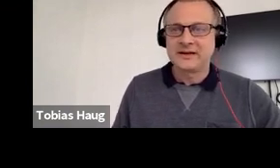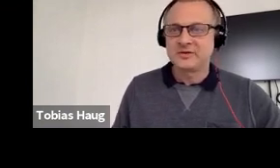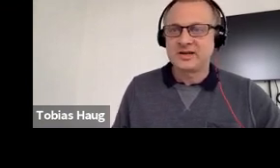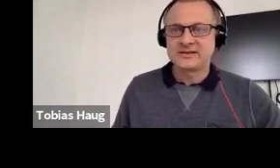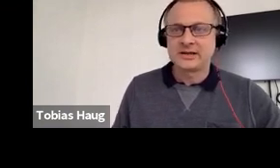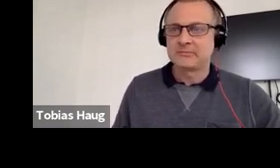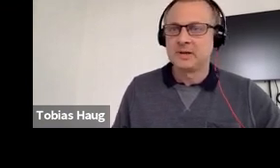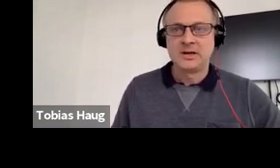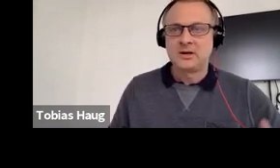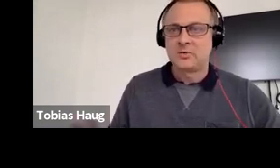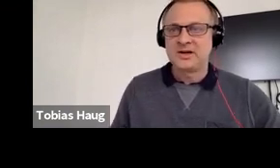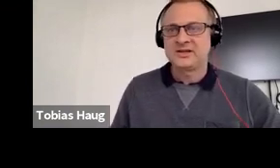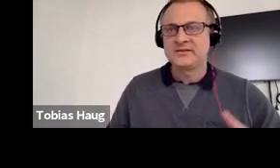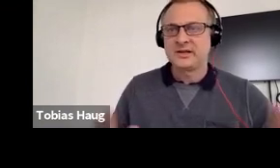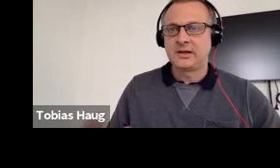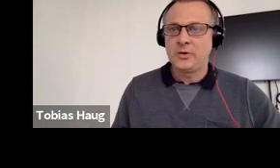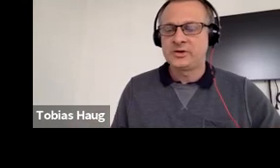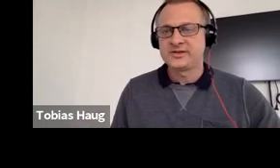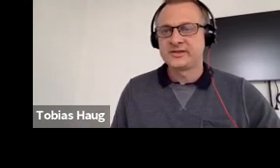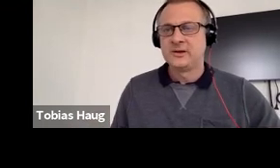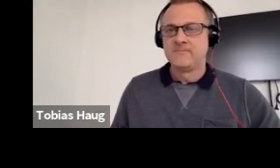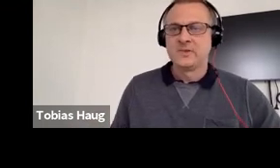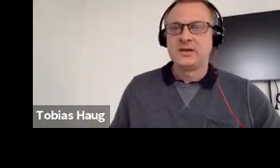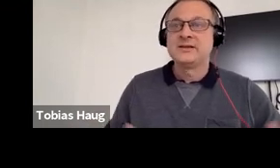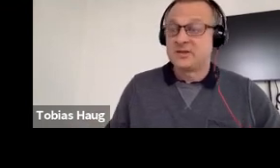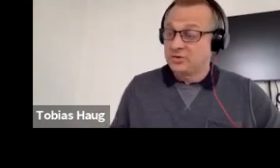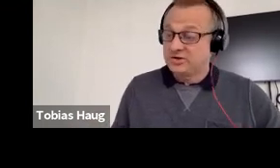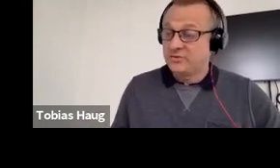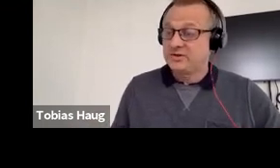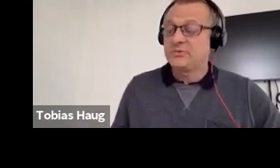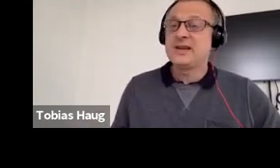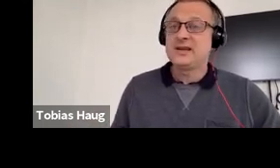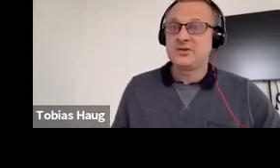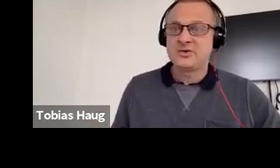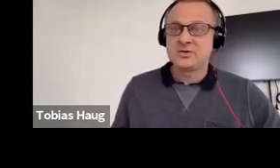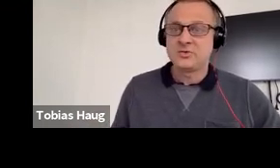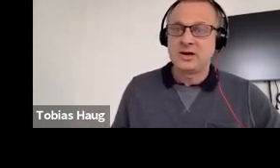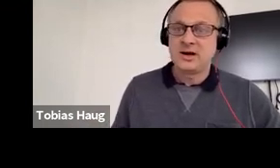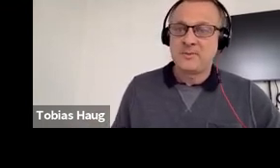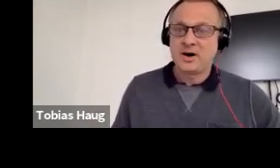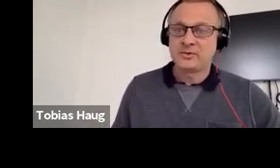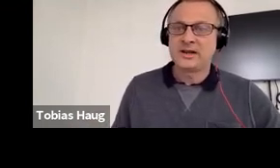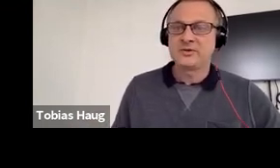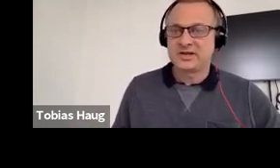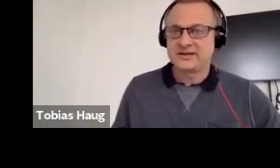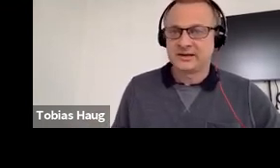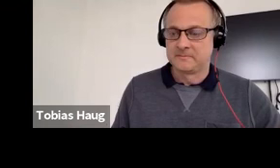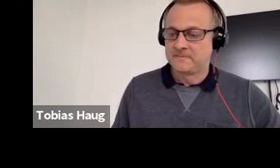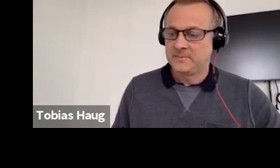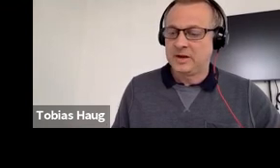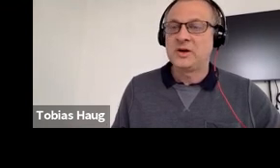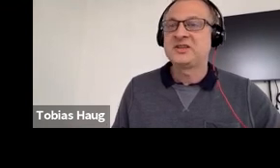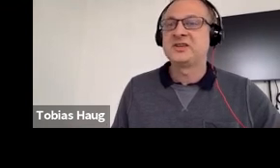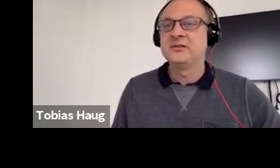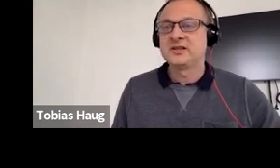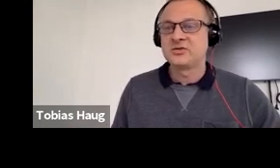in language testing, raters, the learners, institutions, what do they need to know about language testing?